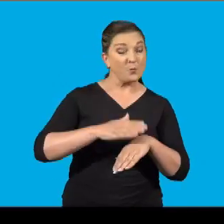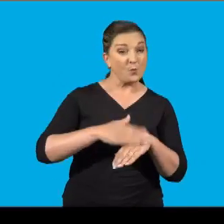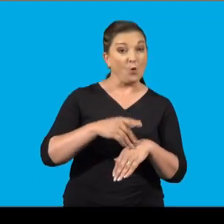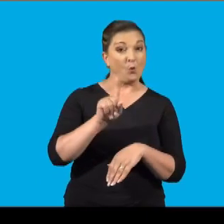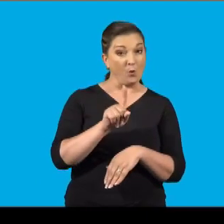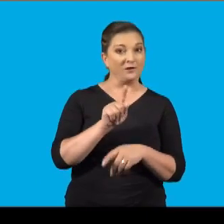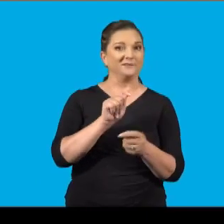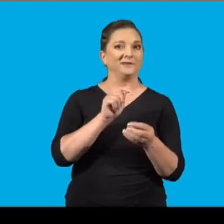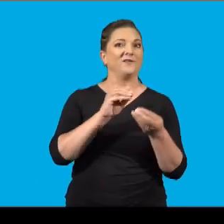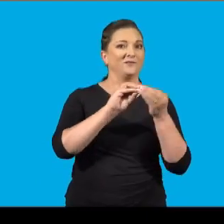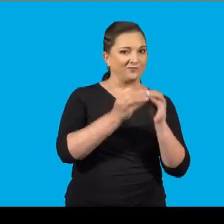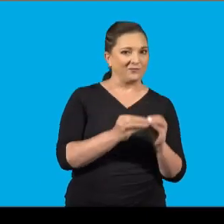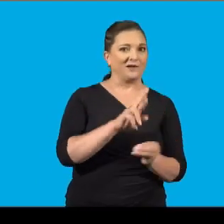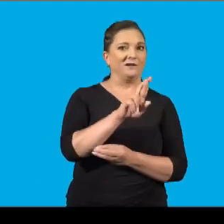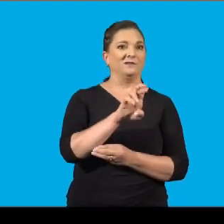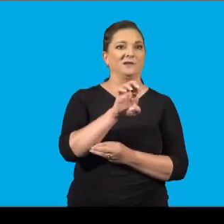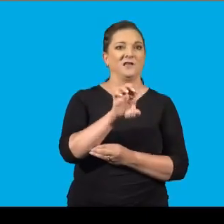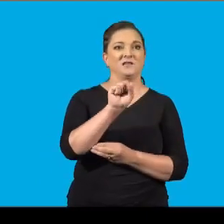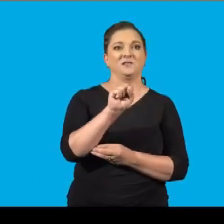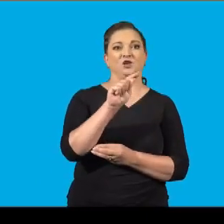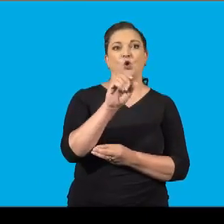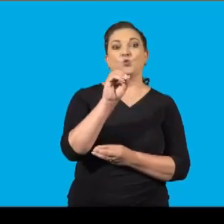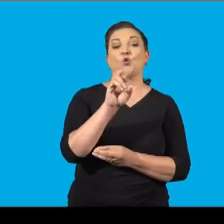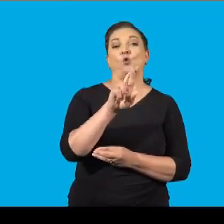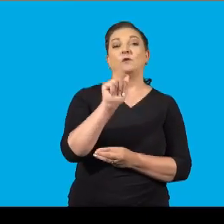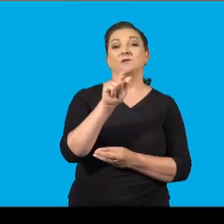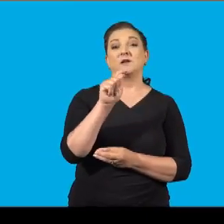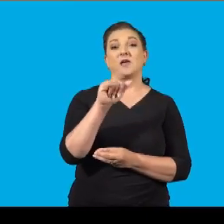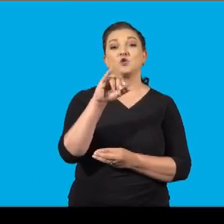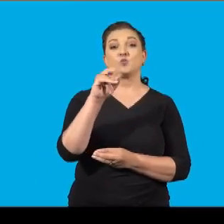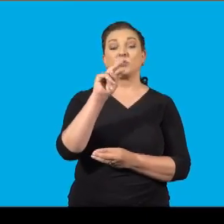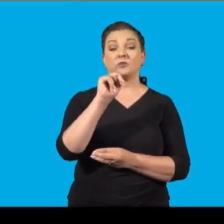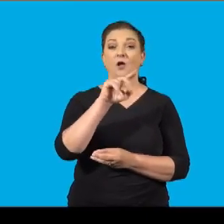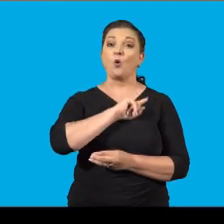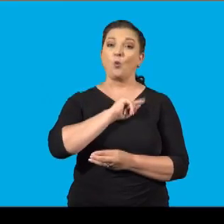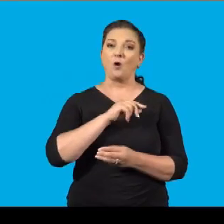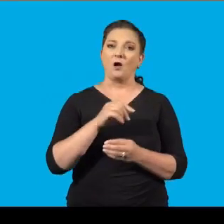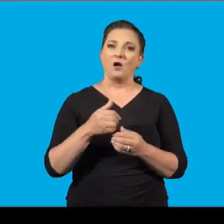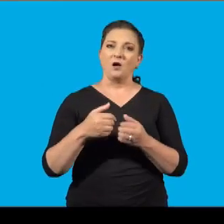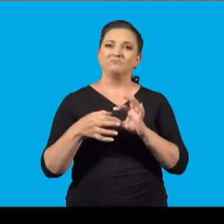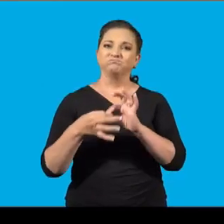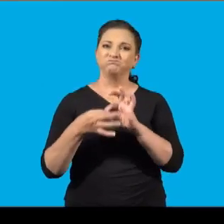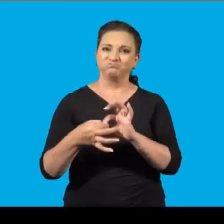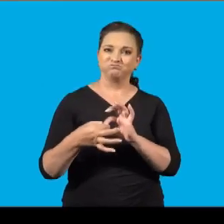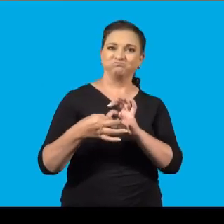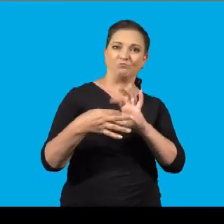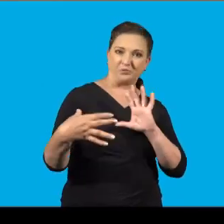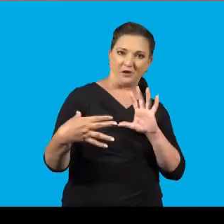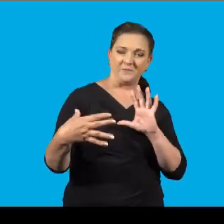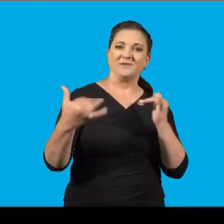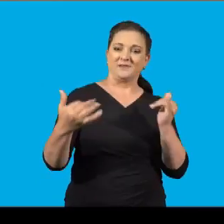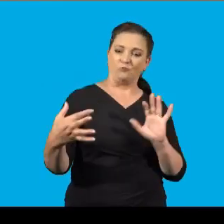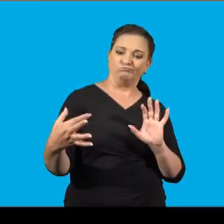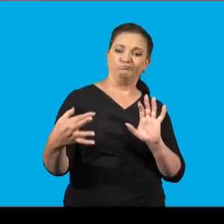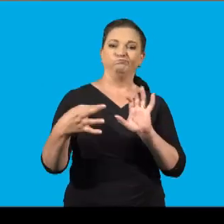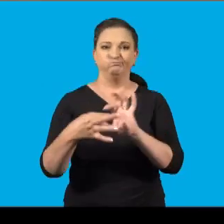mean restoration. That's another word. Restoration of broken relationships between victims and perpetrators.